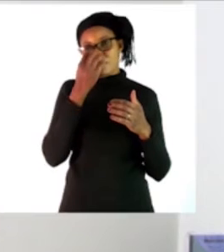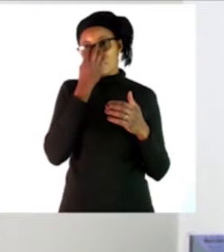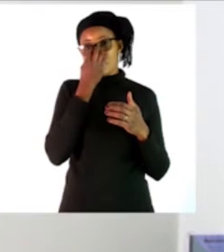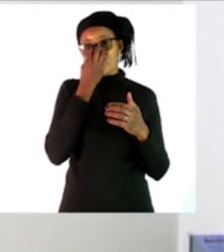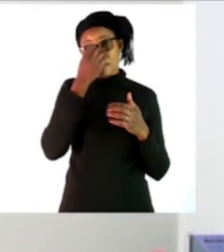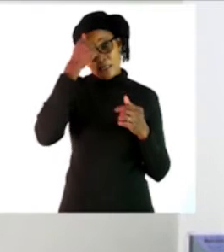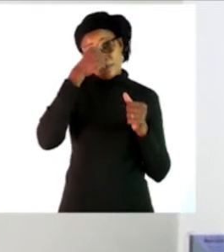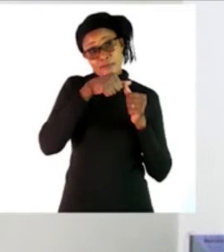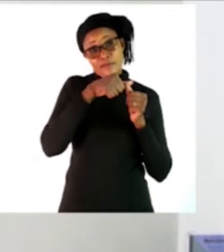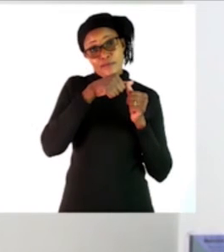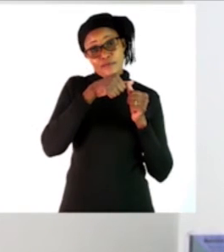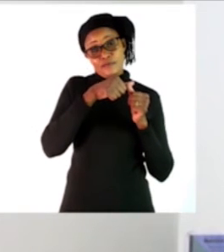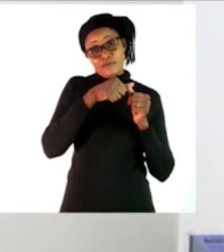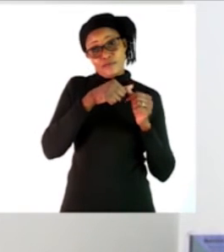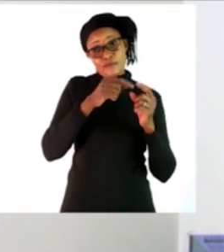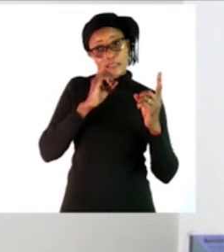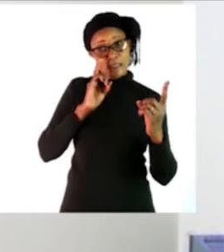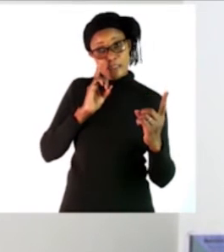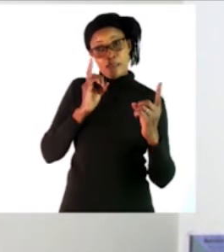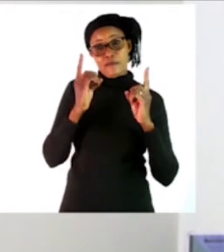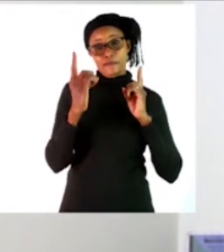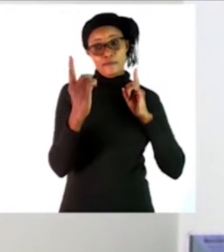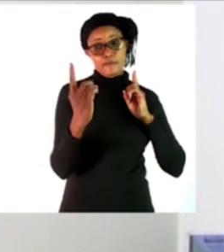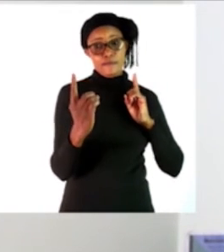remember social distancing,